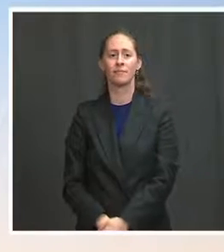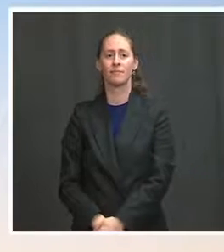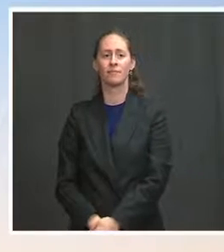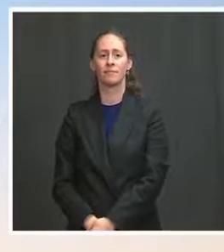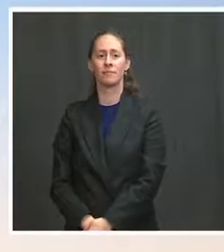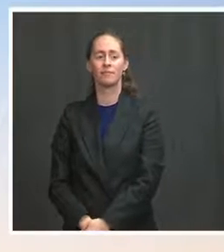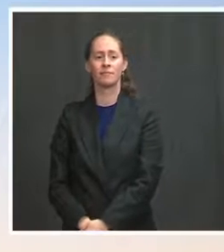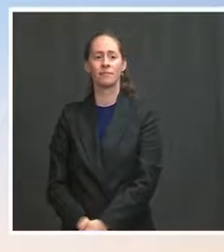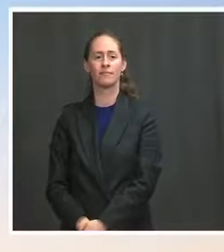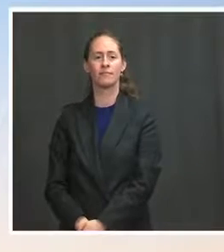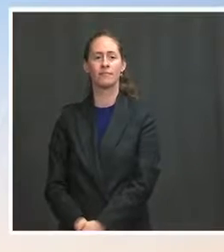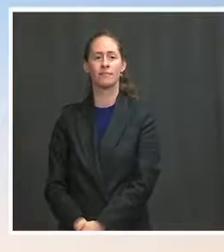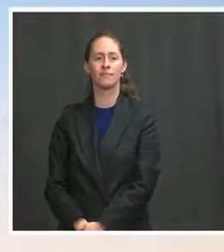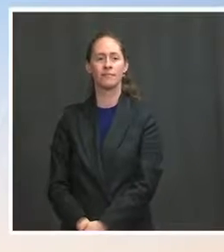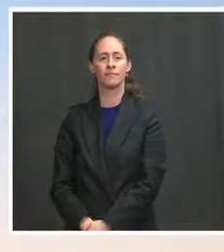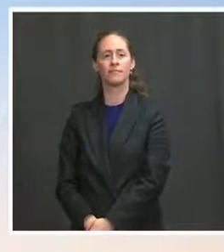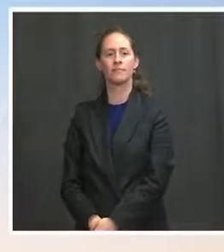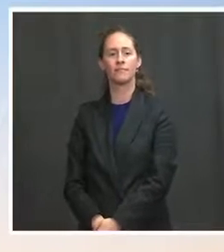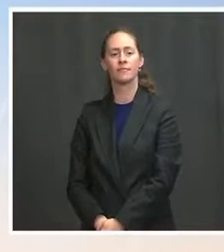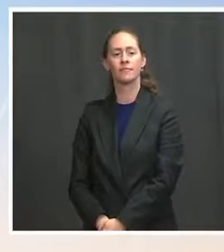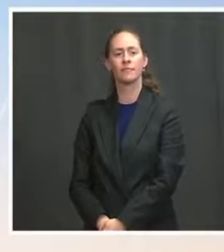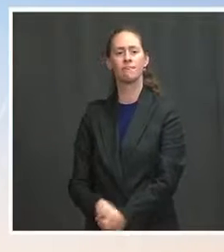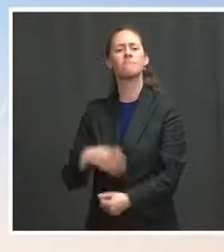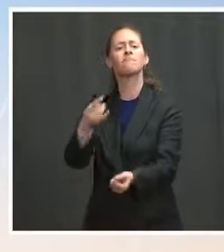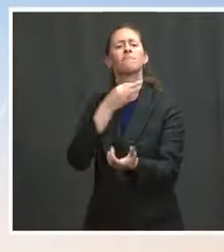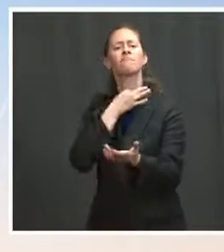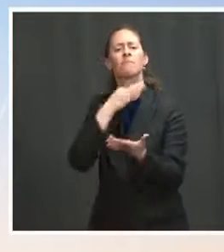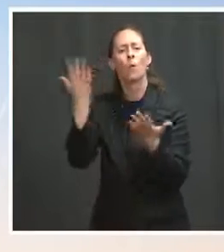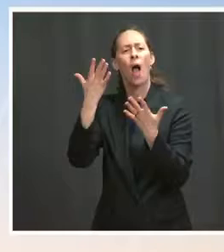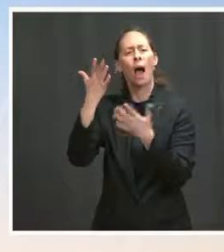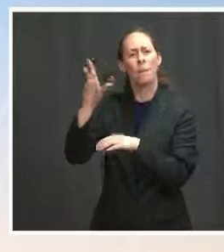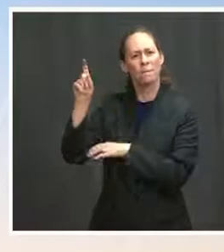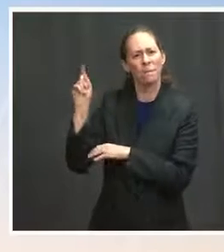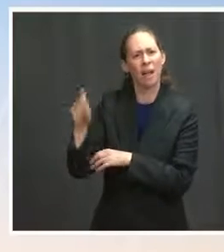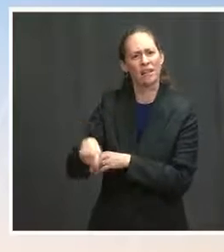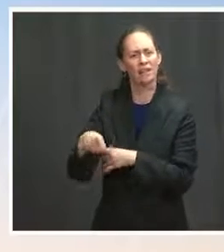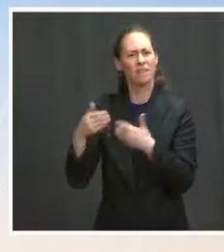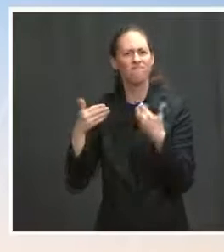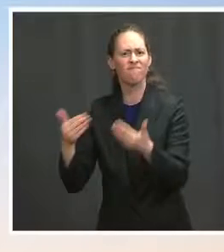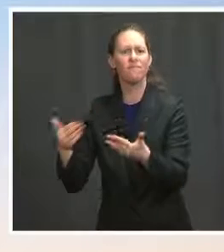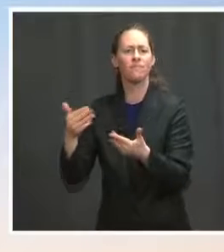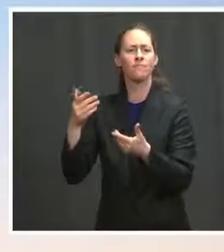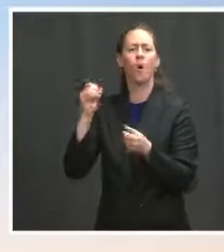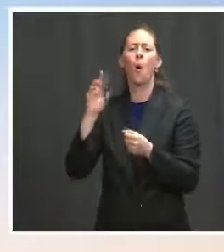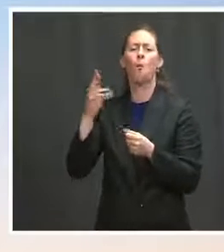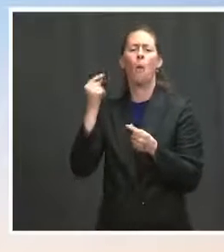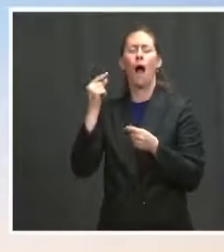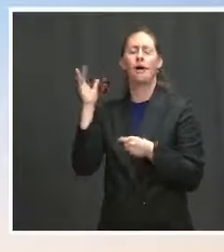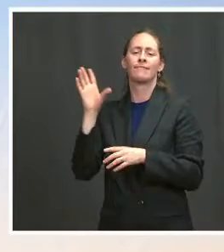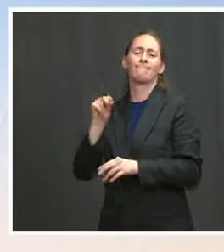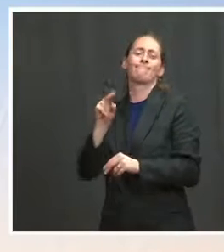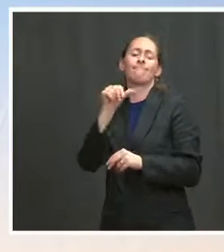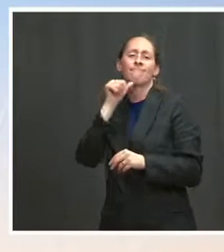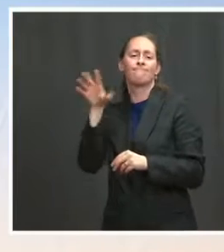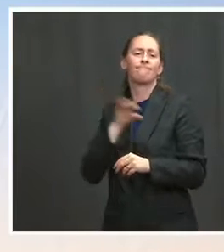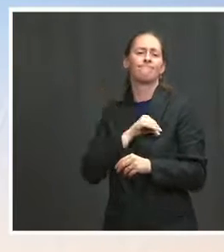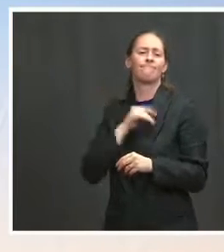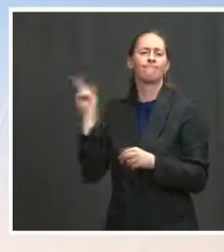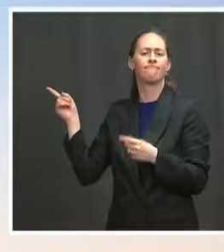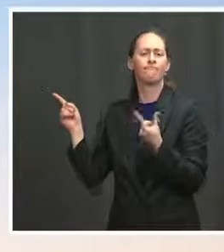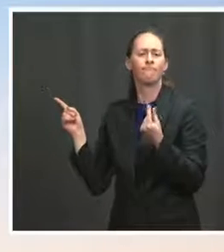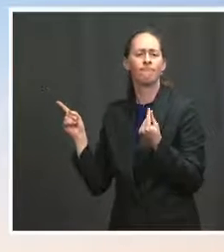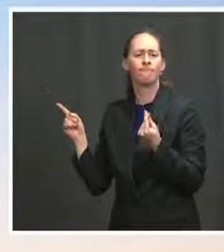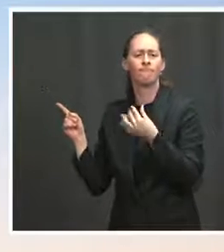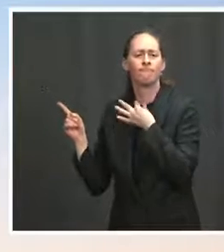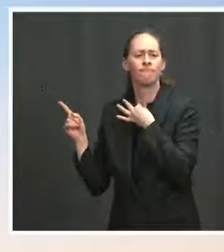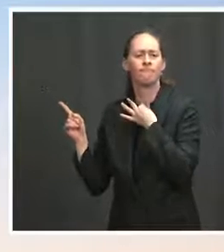lines and the must-haves, and is the same team working with Congress, Bichetti, Terrell, Deese, about